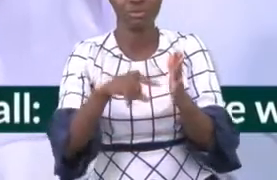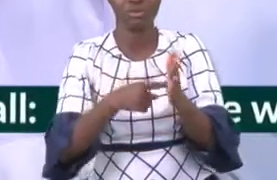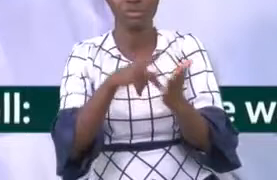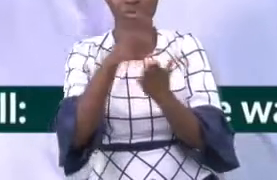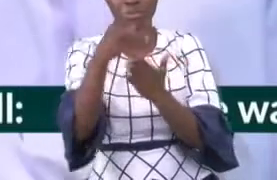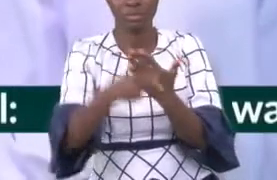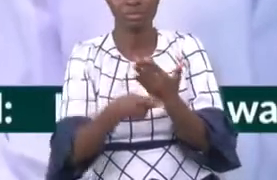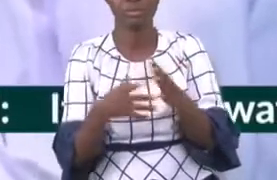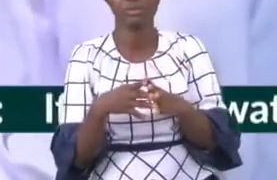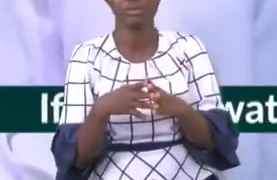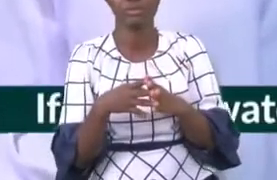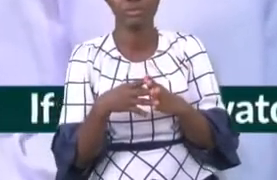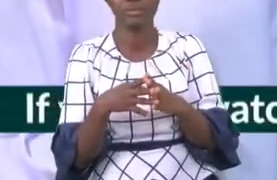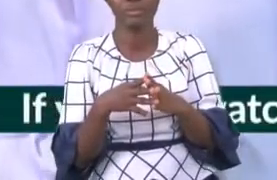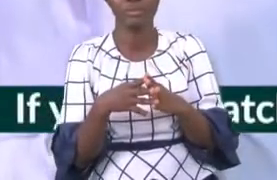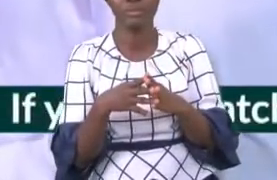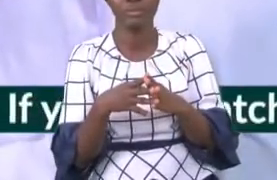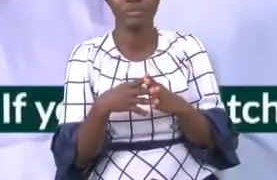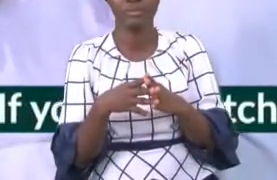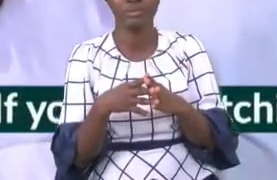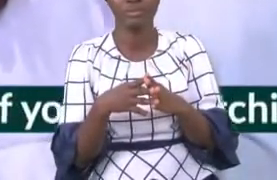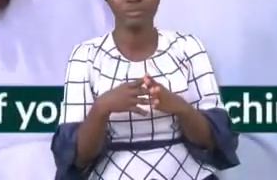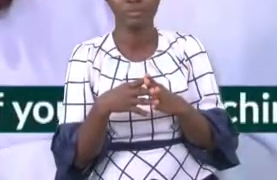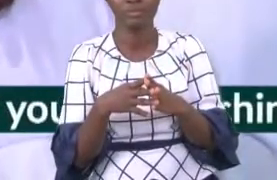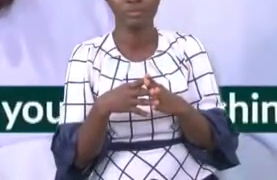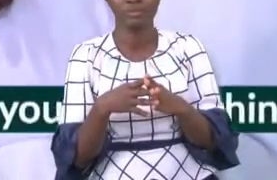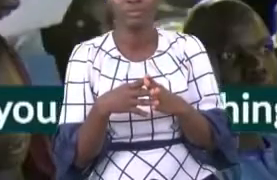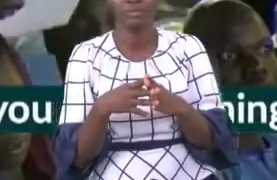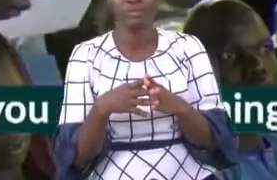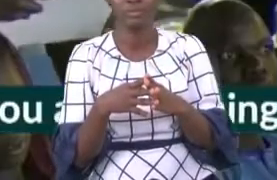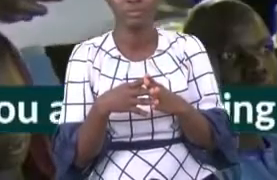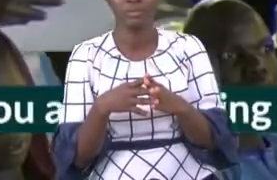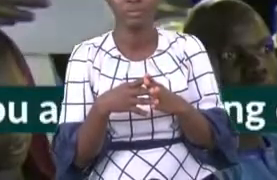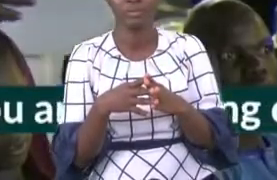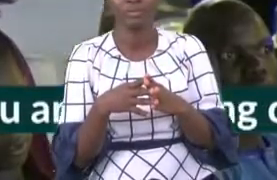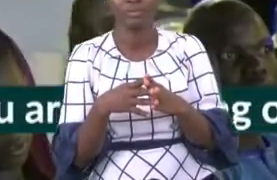that is some of us in Yola here, Believers Banquet,